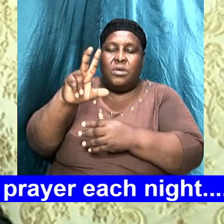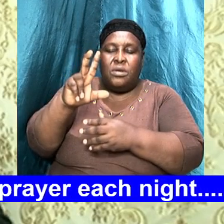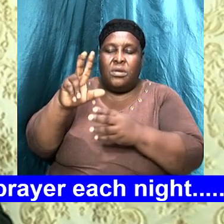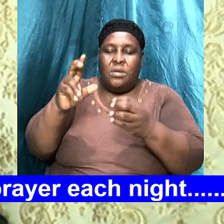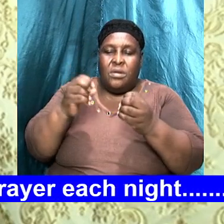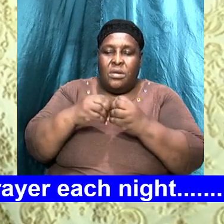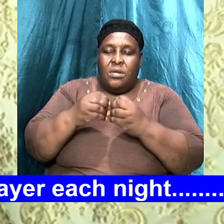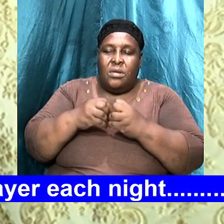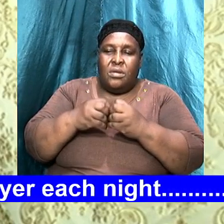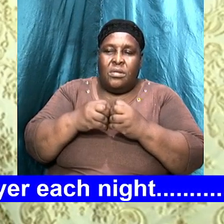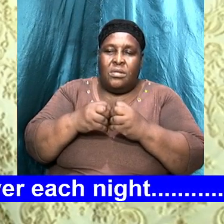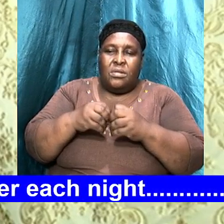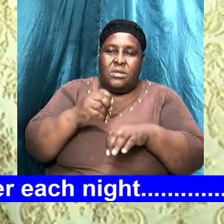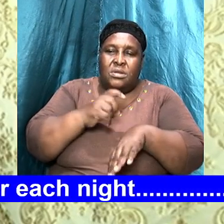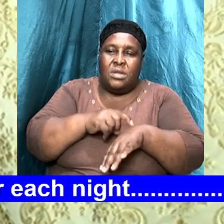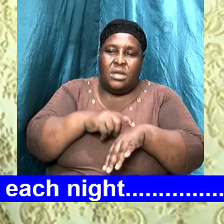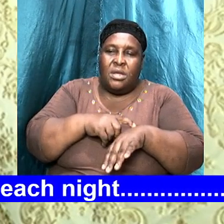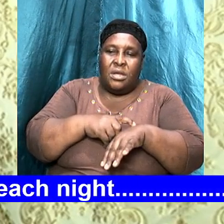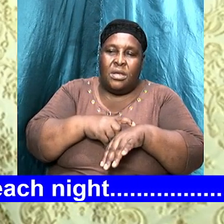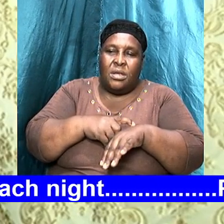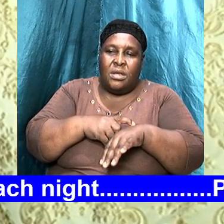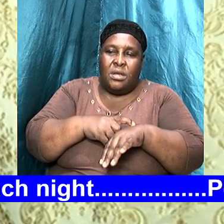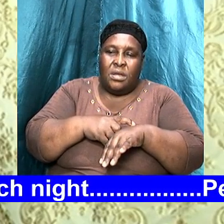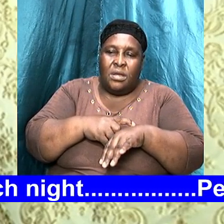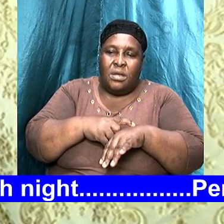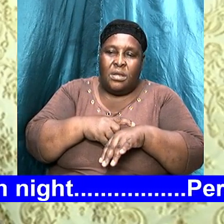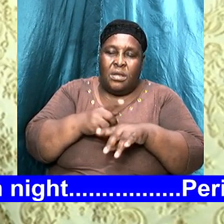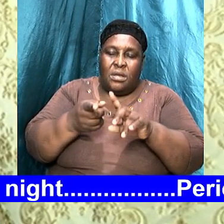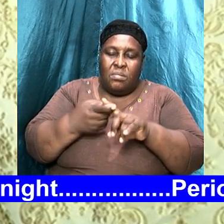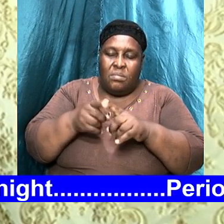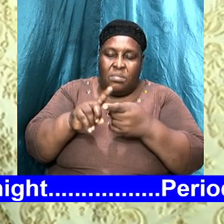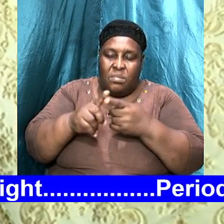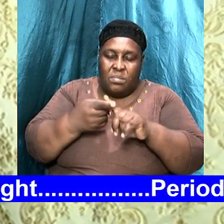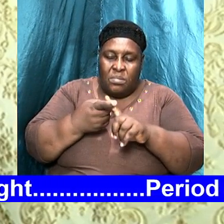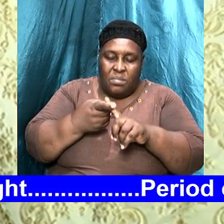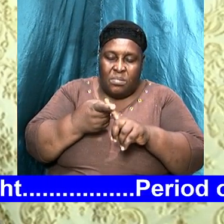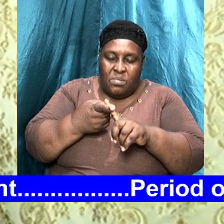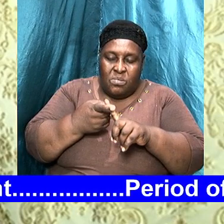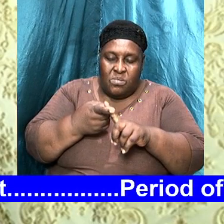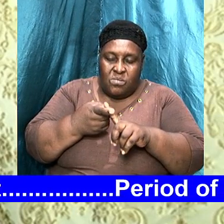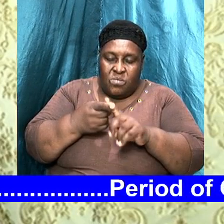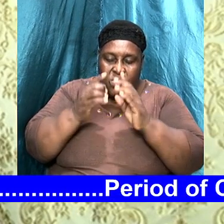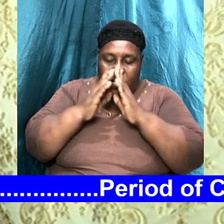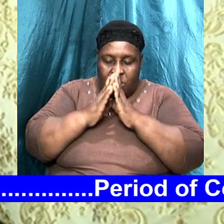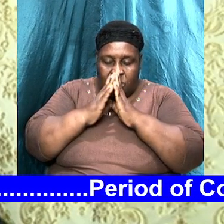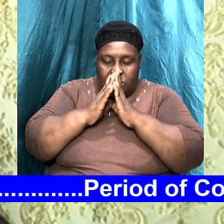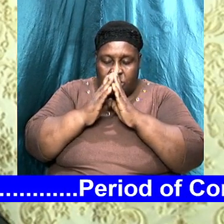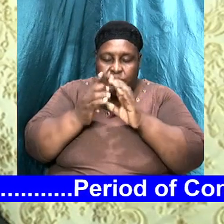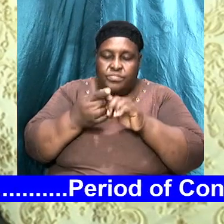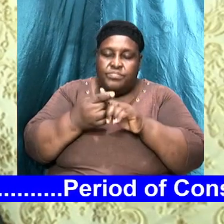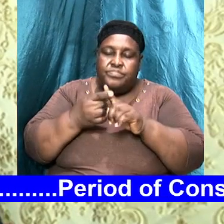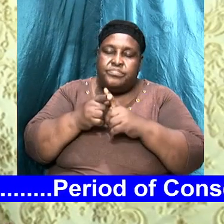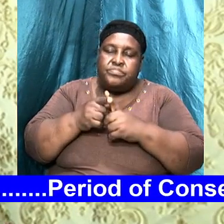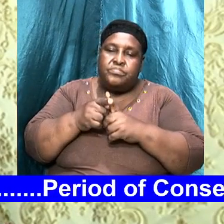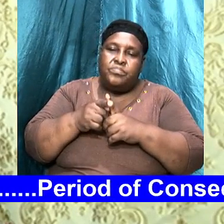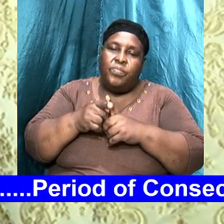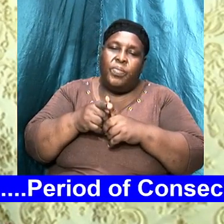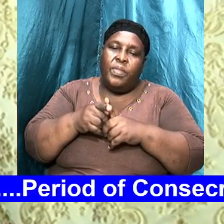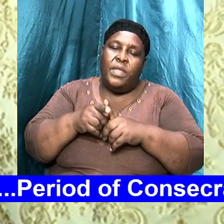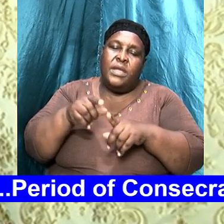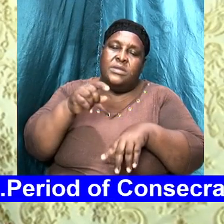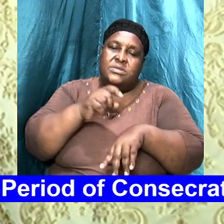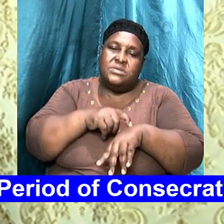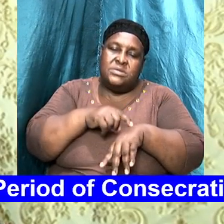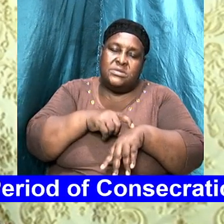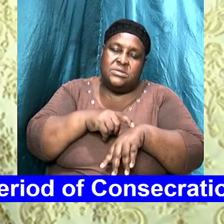us to pray together as family as a friend a prior partner group pray together and remember at 6 p.m